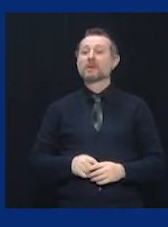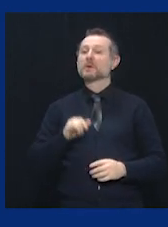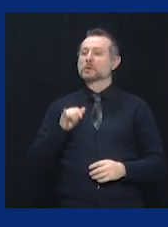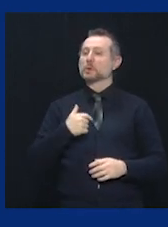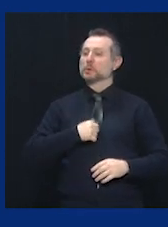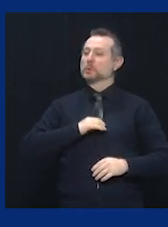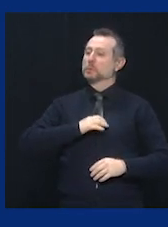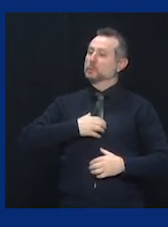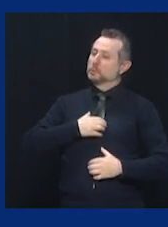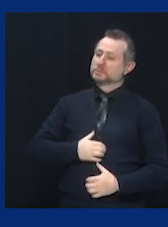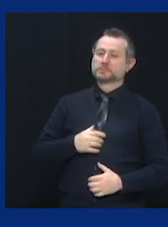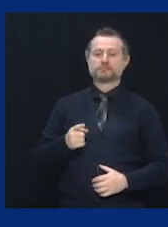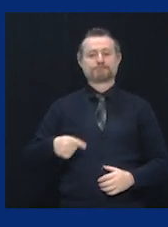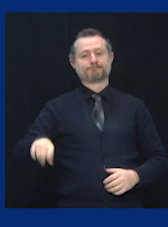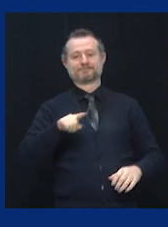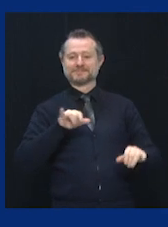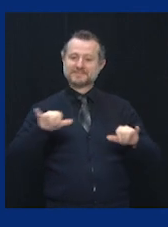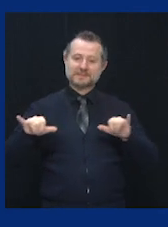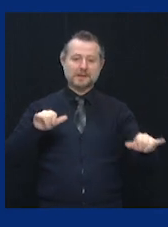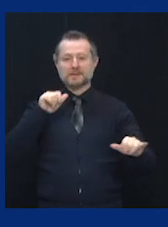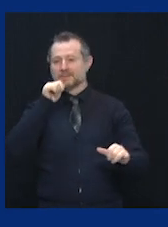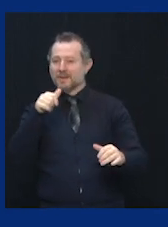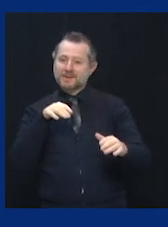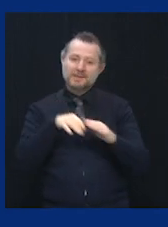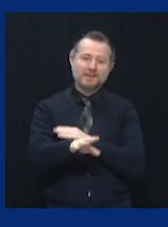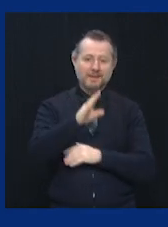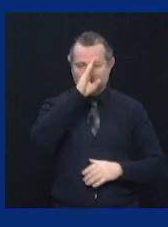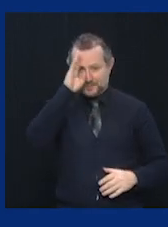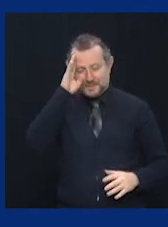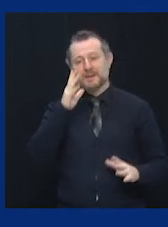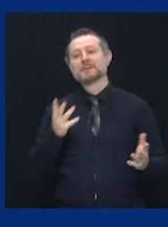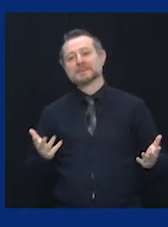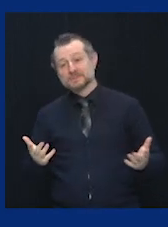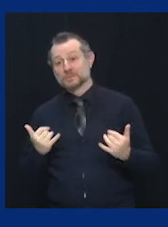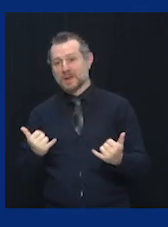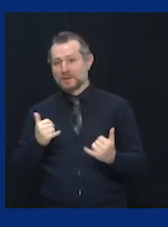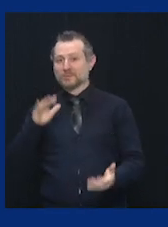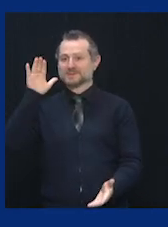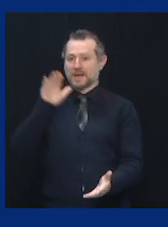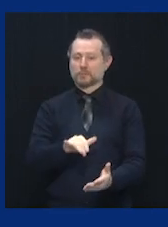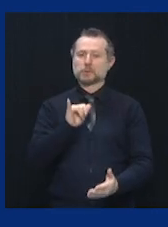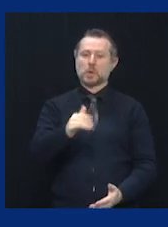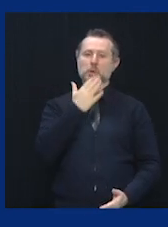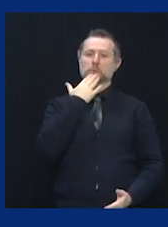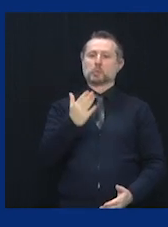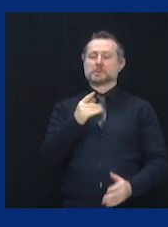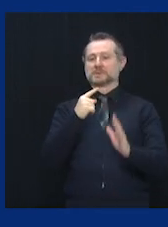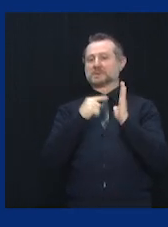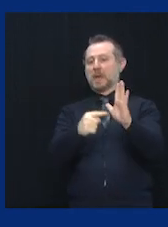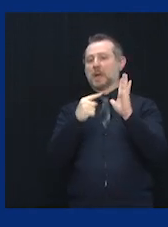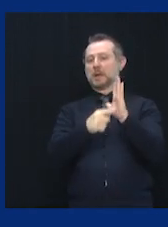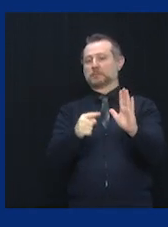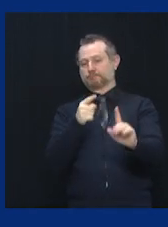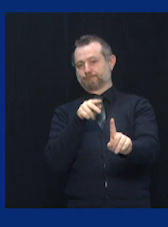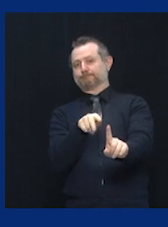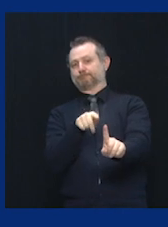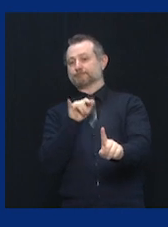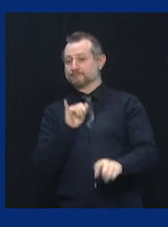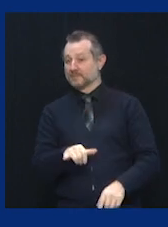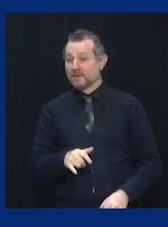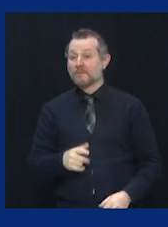hospital, but it's good to see that number dropping as well. And we have a hospital capacity of